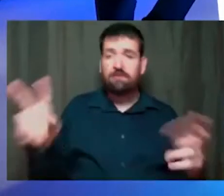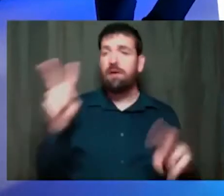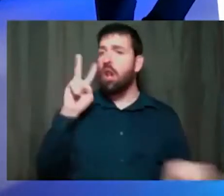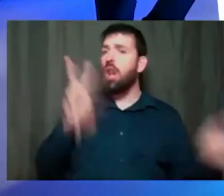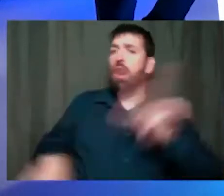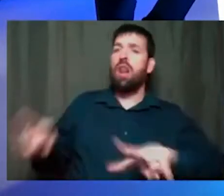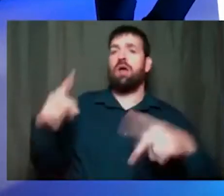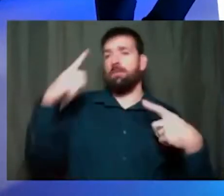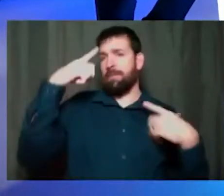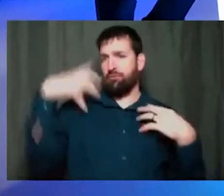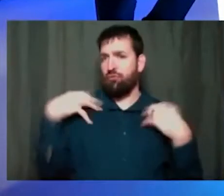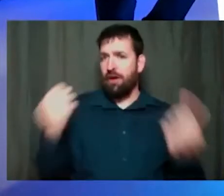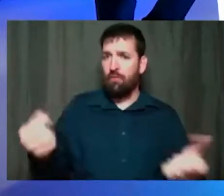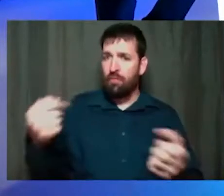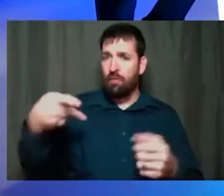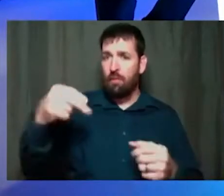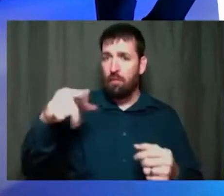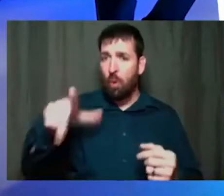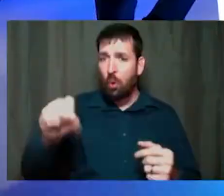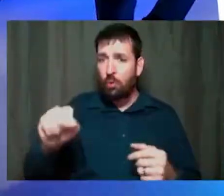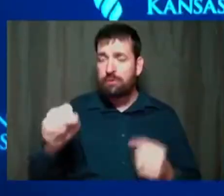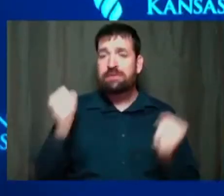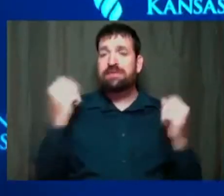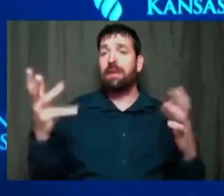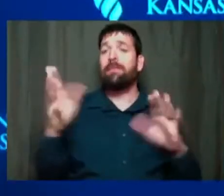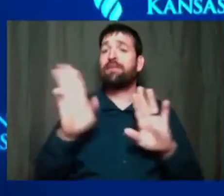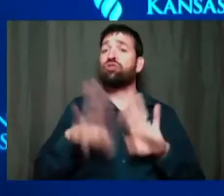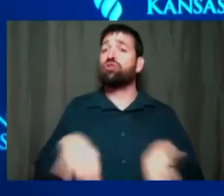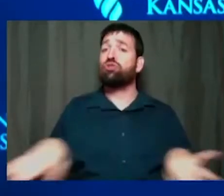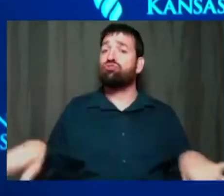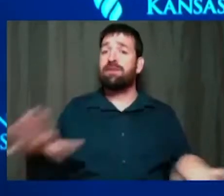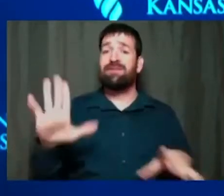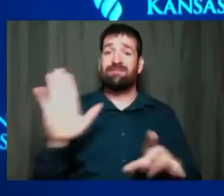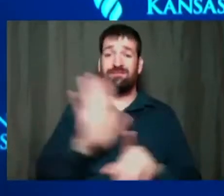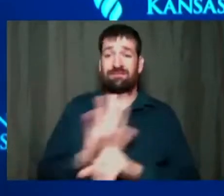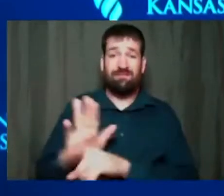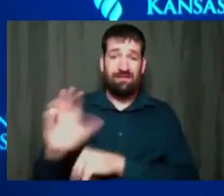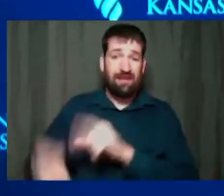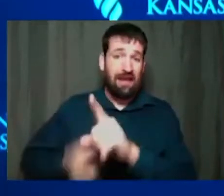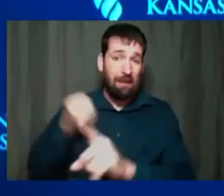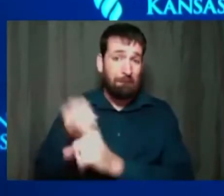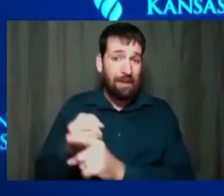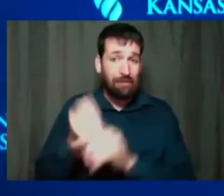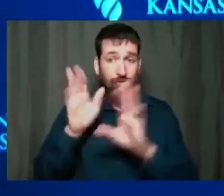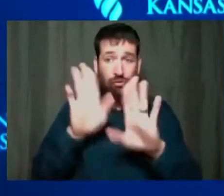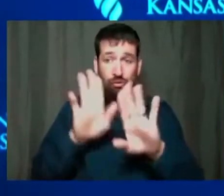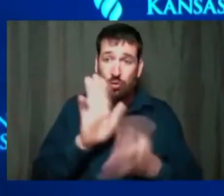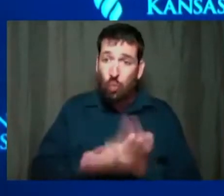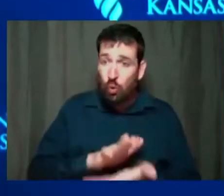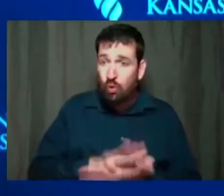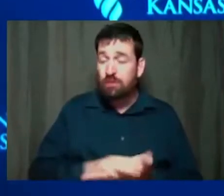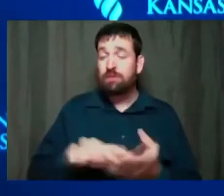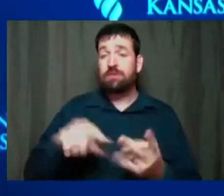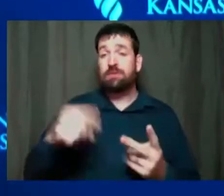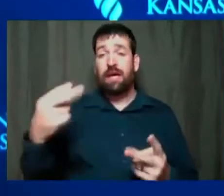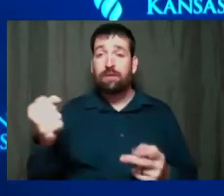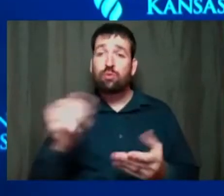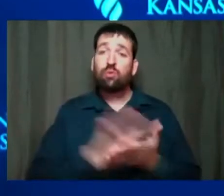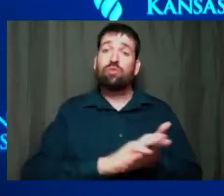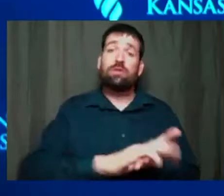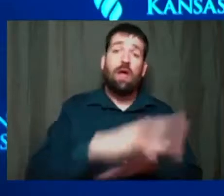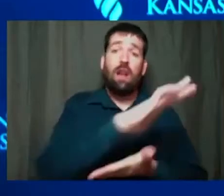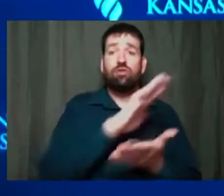the number of children and the impact on schools and high schools and college. I mean, there's just, I'm a little